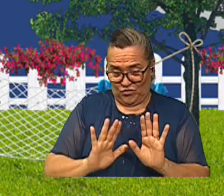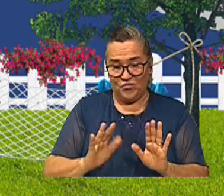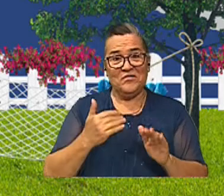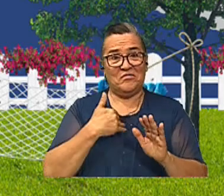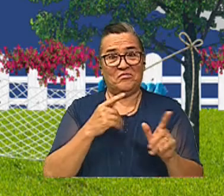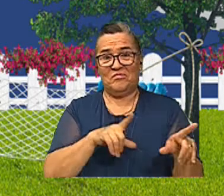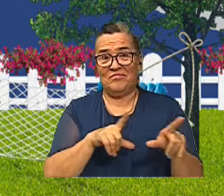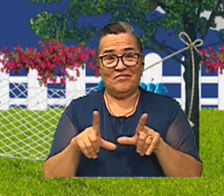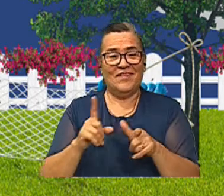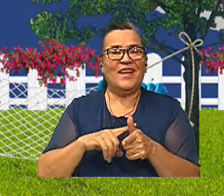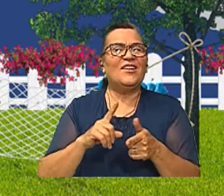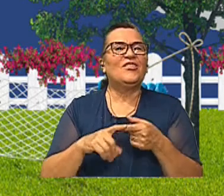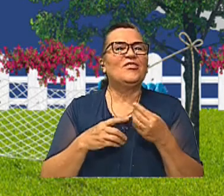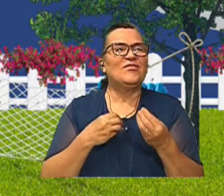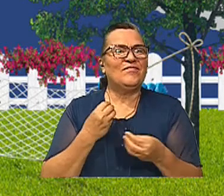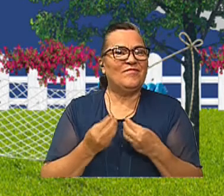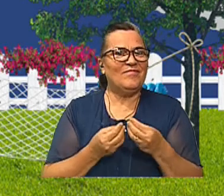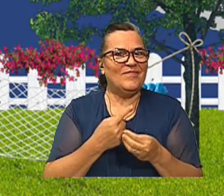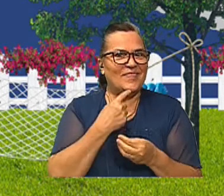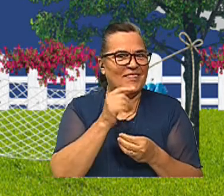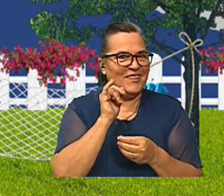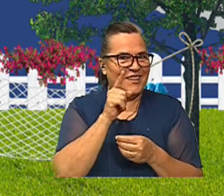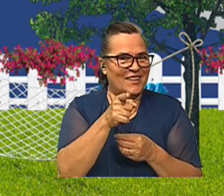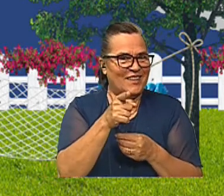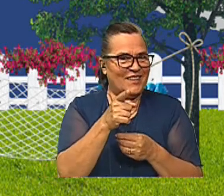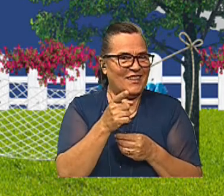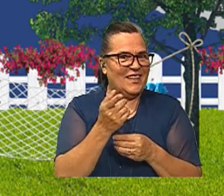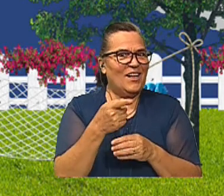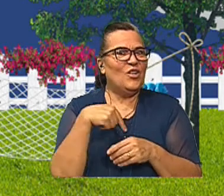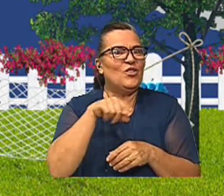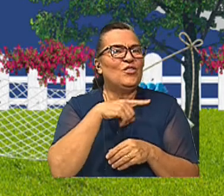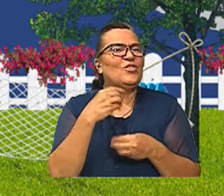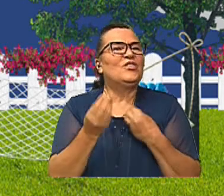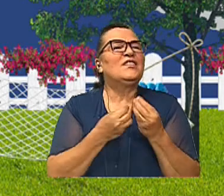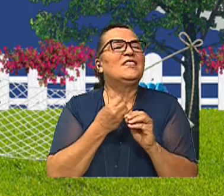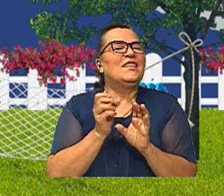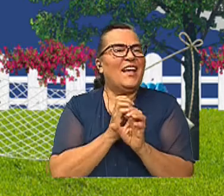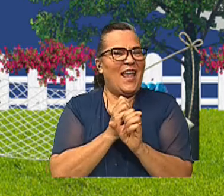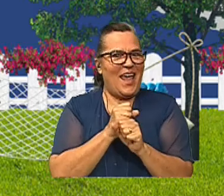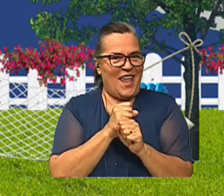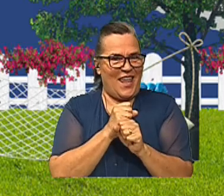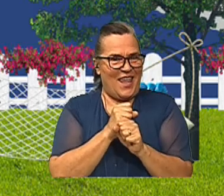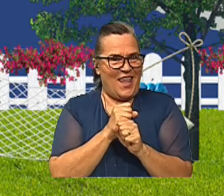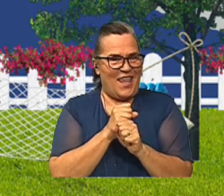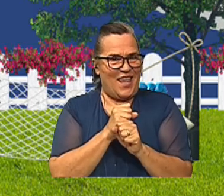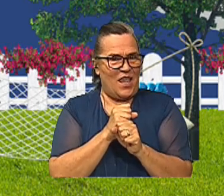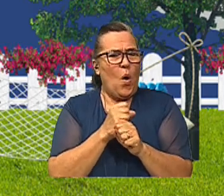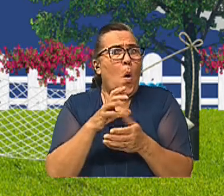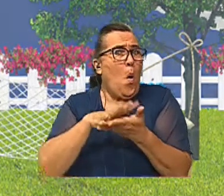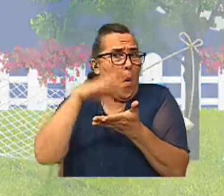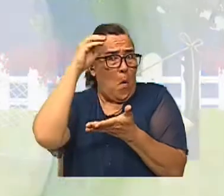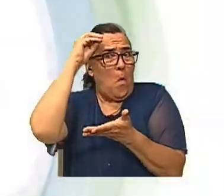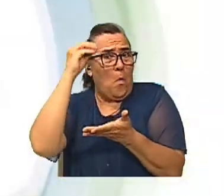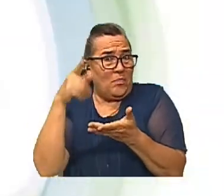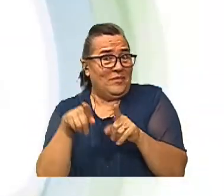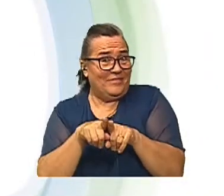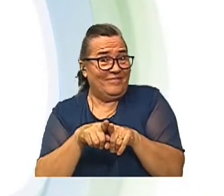Now I'm going to tell you what we are going to do or what we are going to learn today,